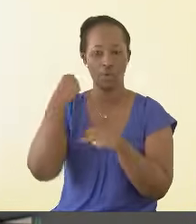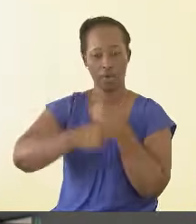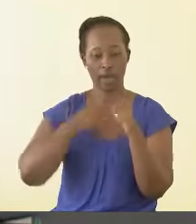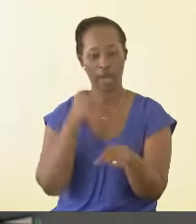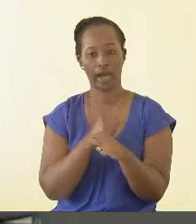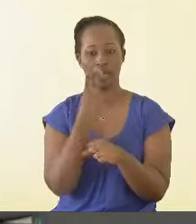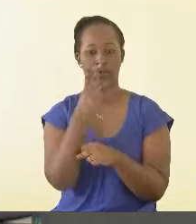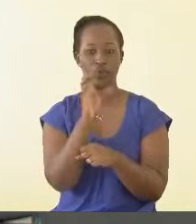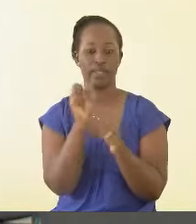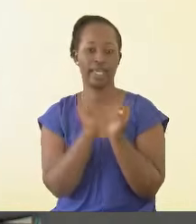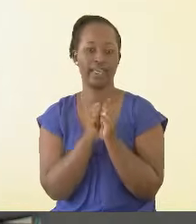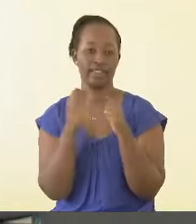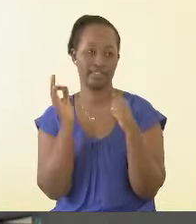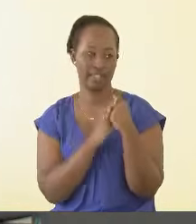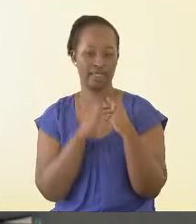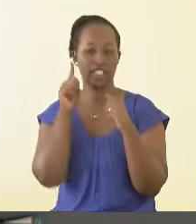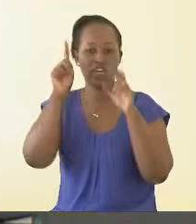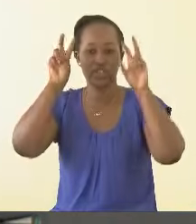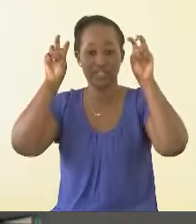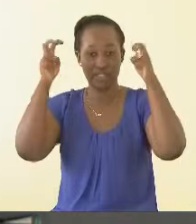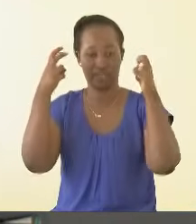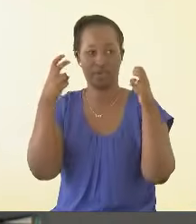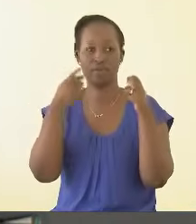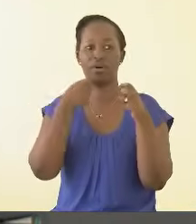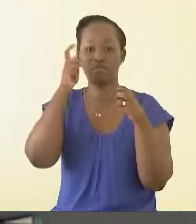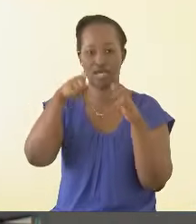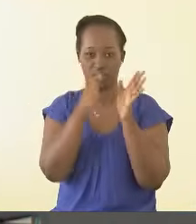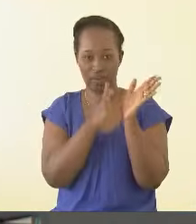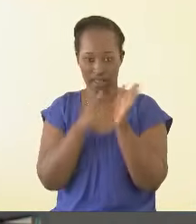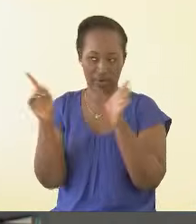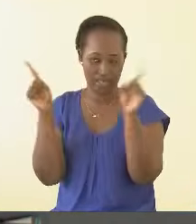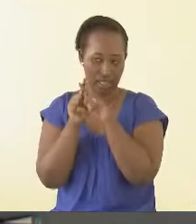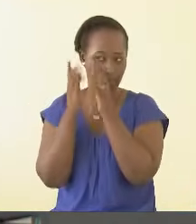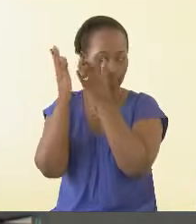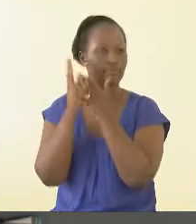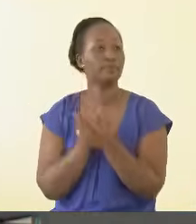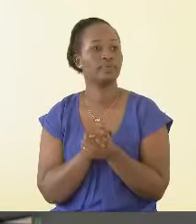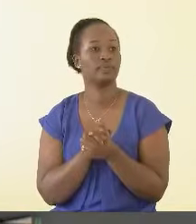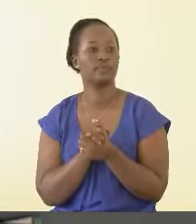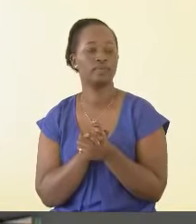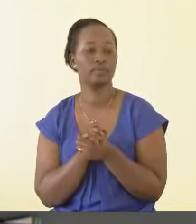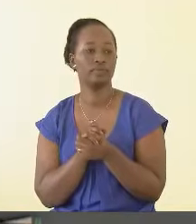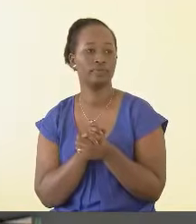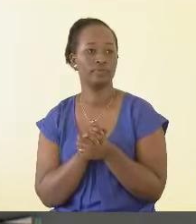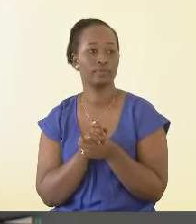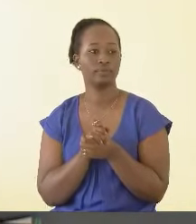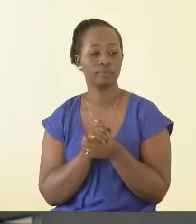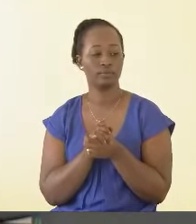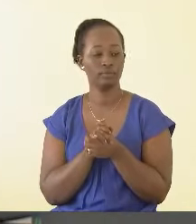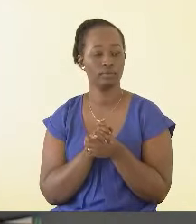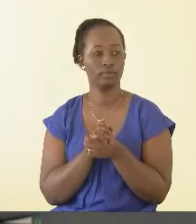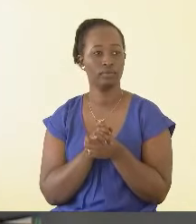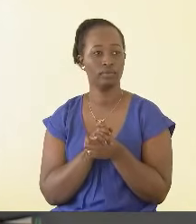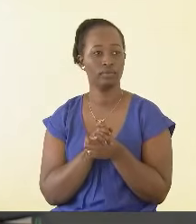2018. This should be your title, and that's how it should be drafted. Then from there,